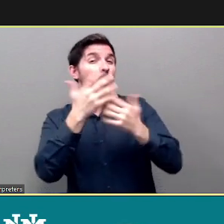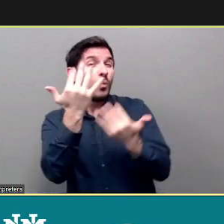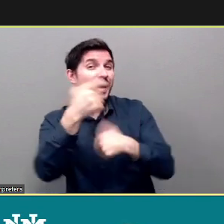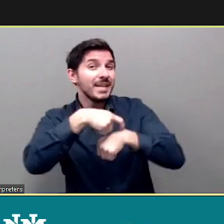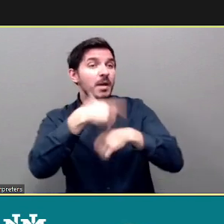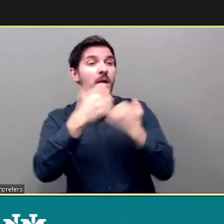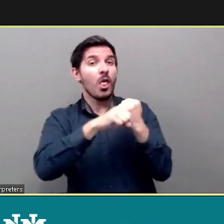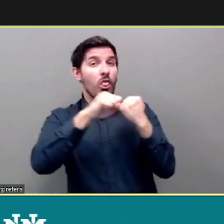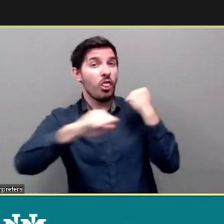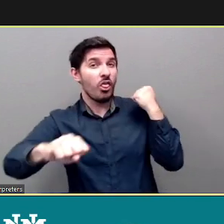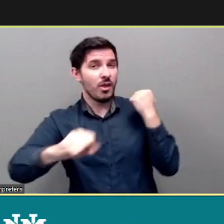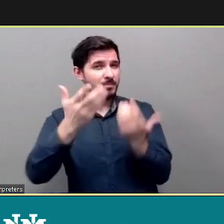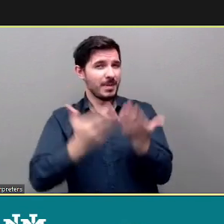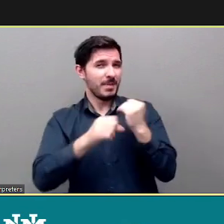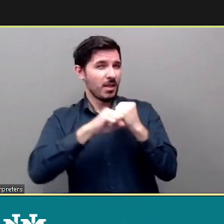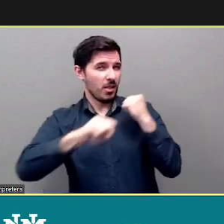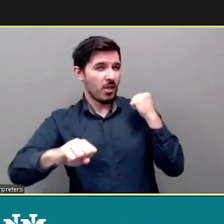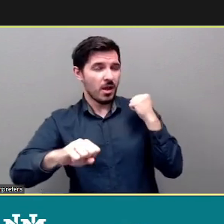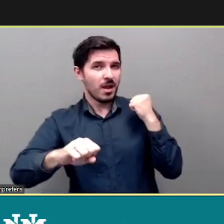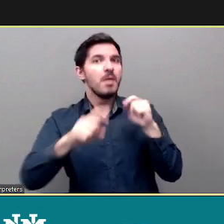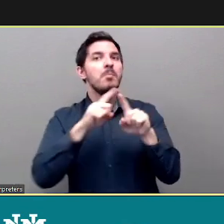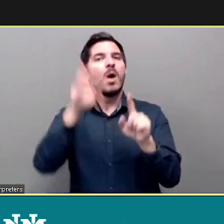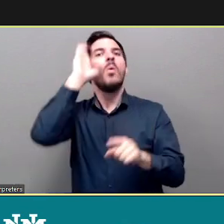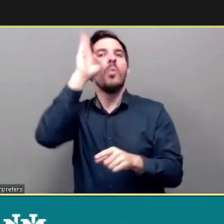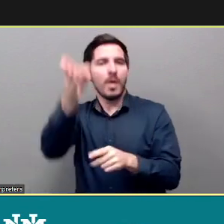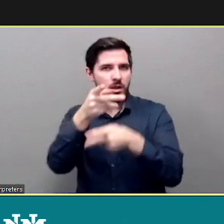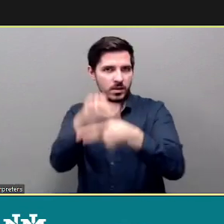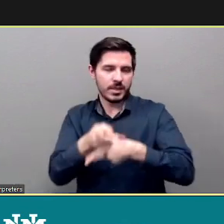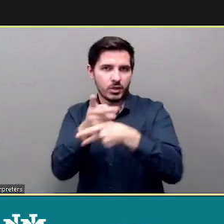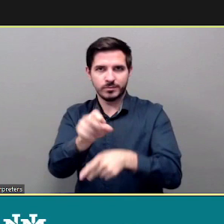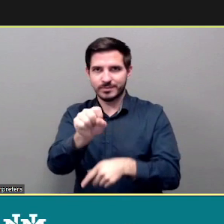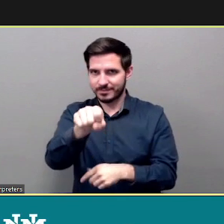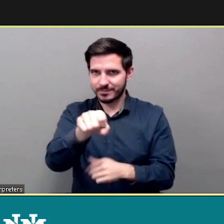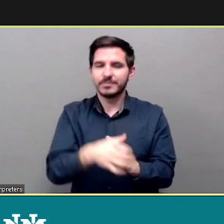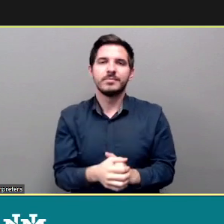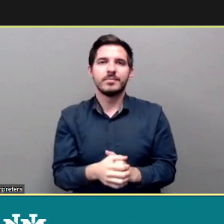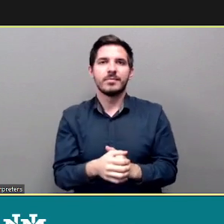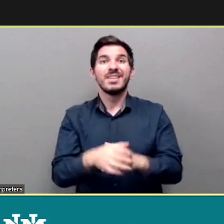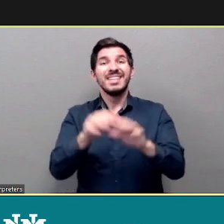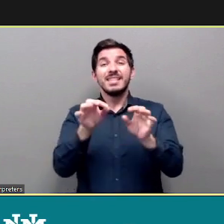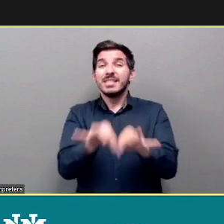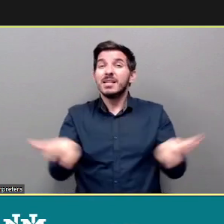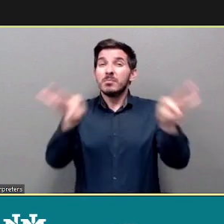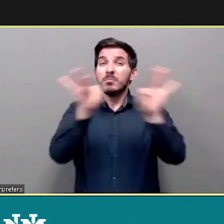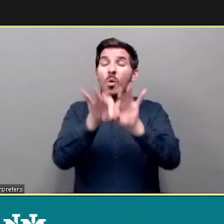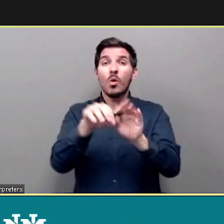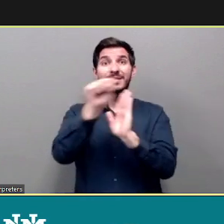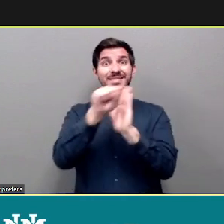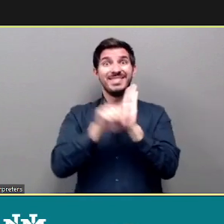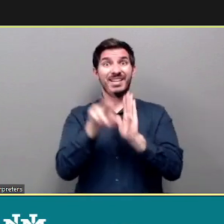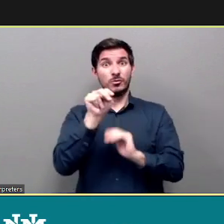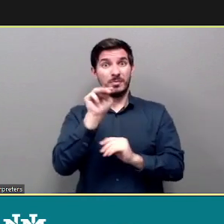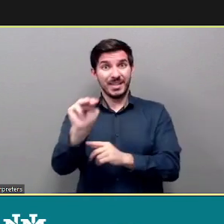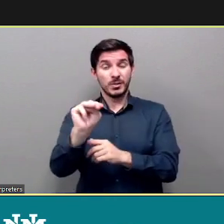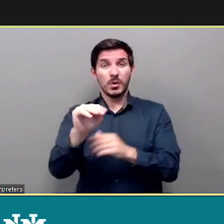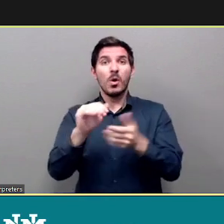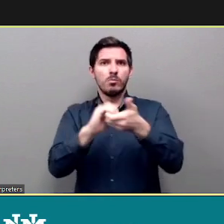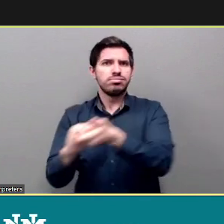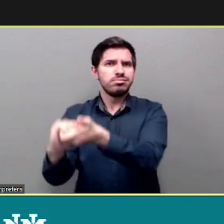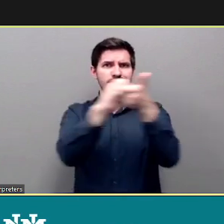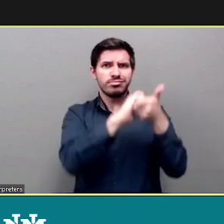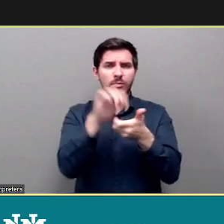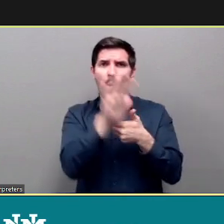care. The other area that we are working on is statewide collaborations. It's important to understand what our other hospitals are seeing and what